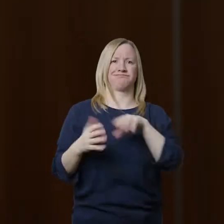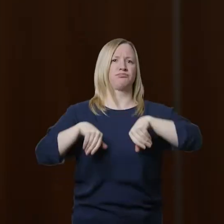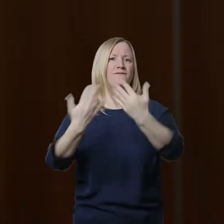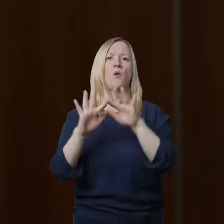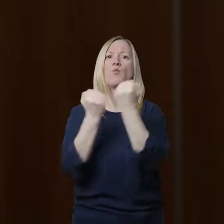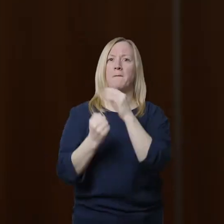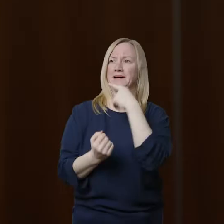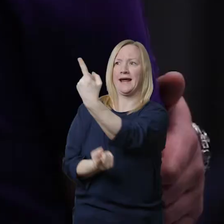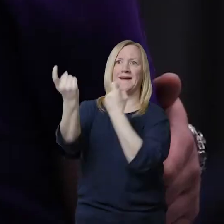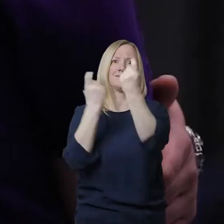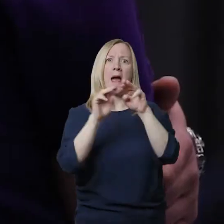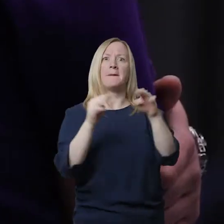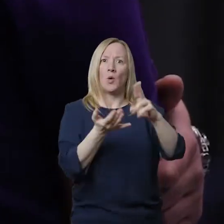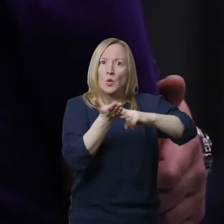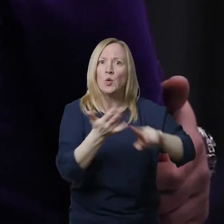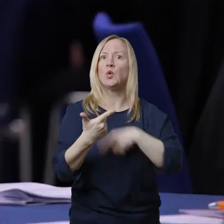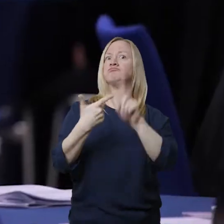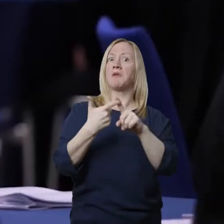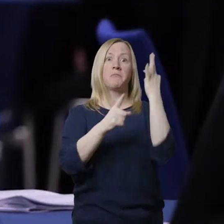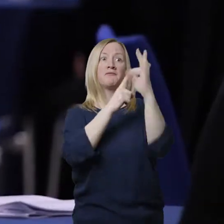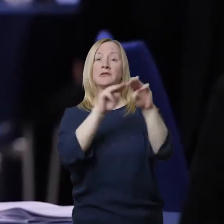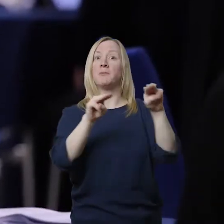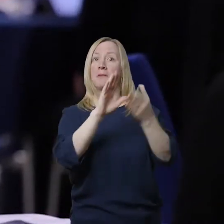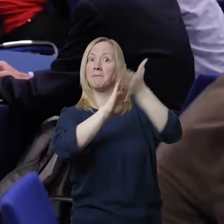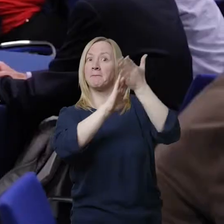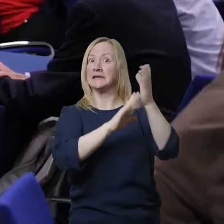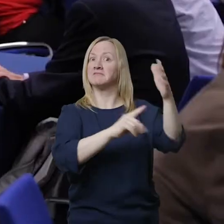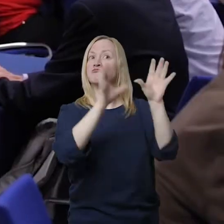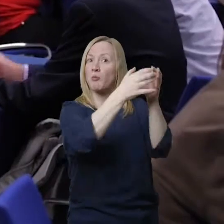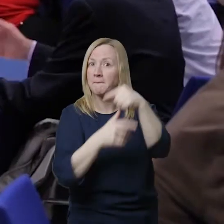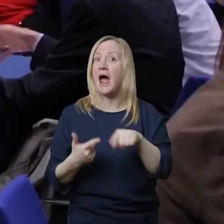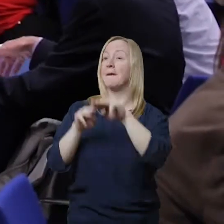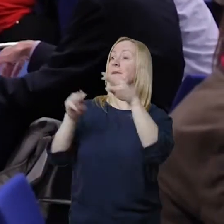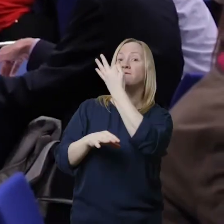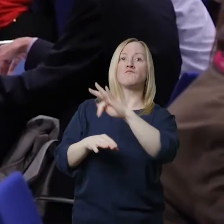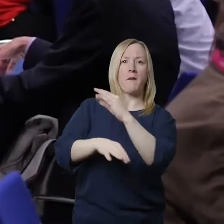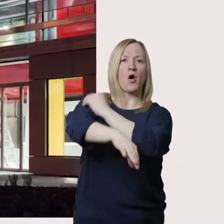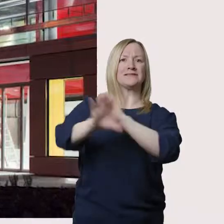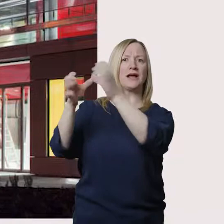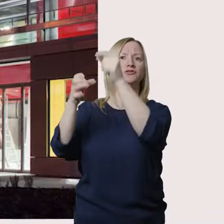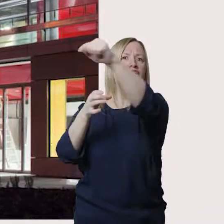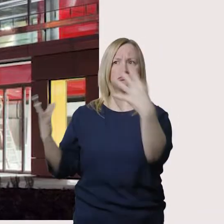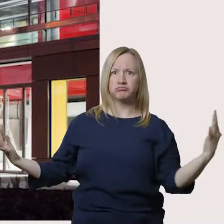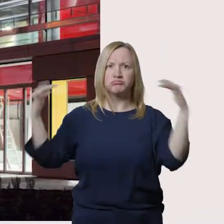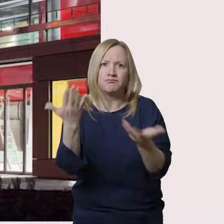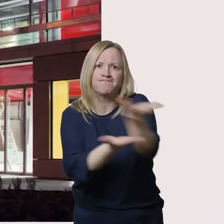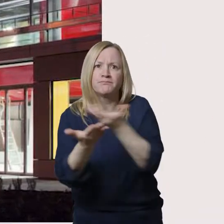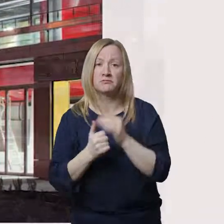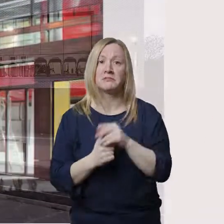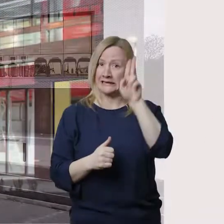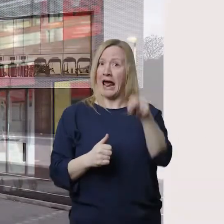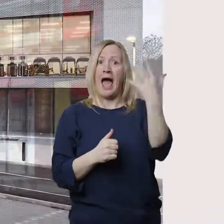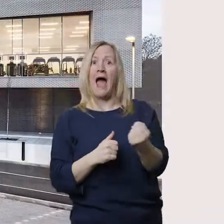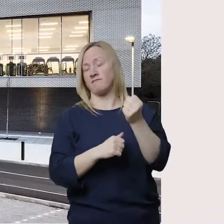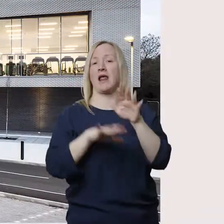develop workshops where we invite along the end users, such as people from professional built environment bodies and people from our